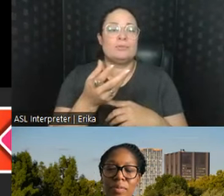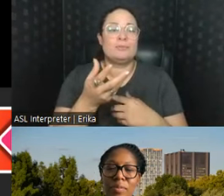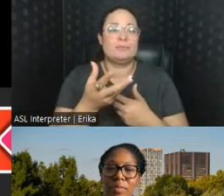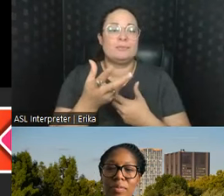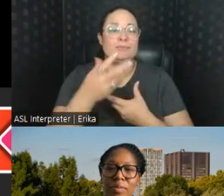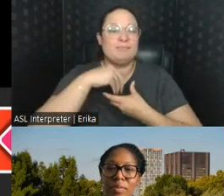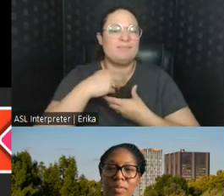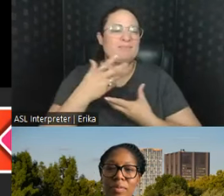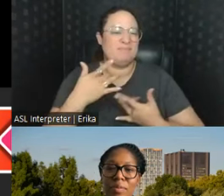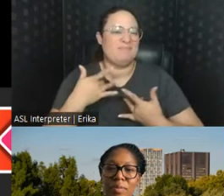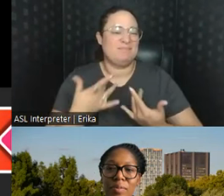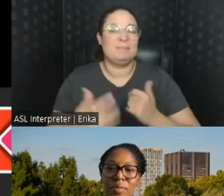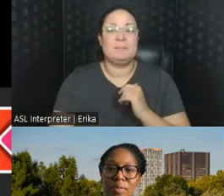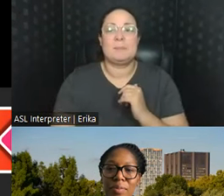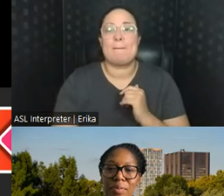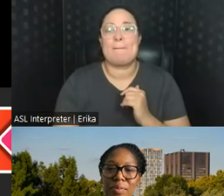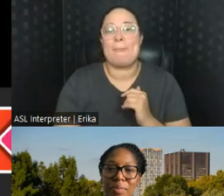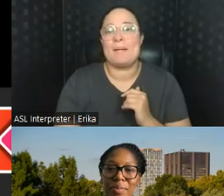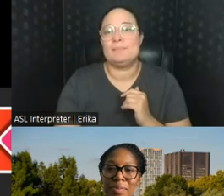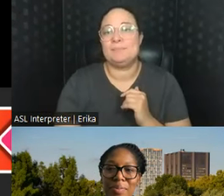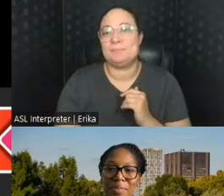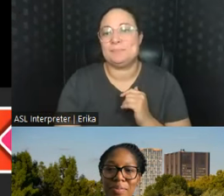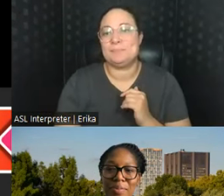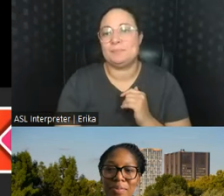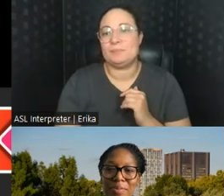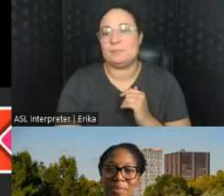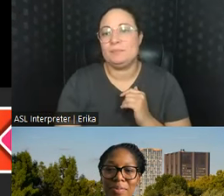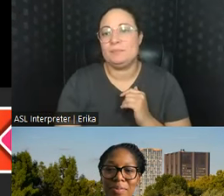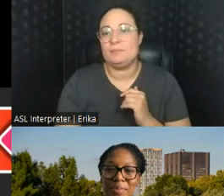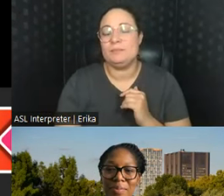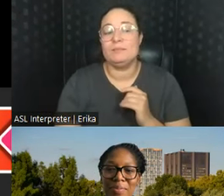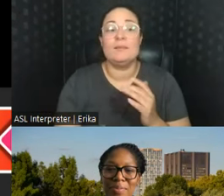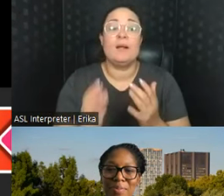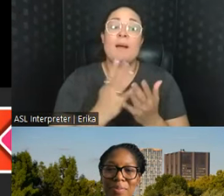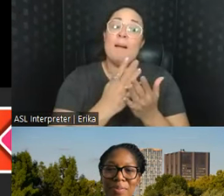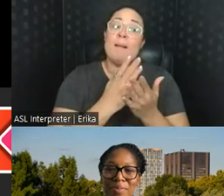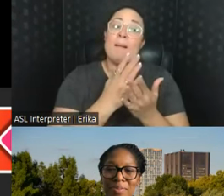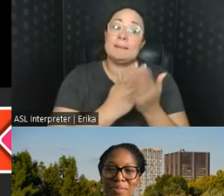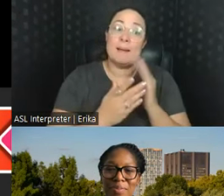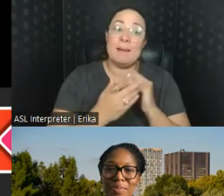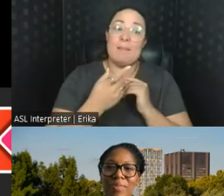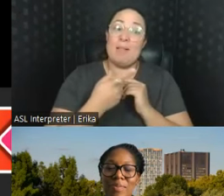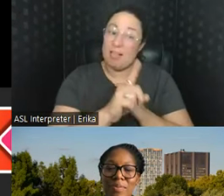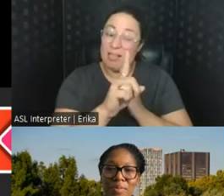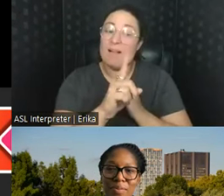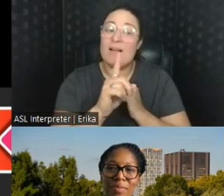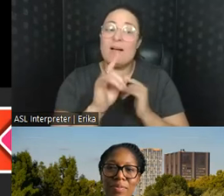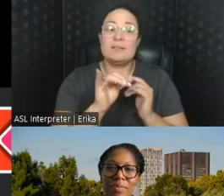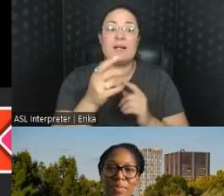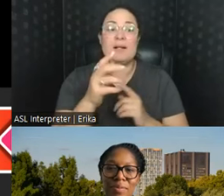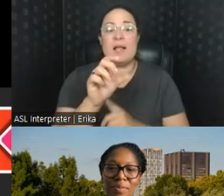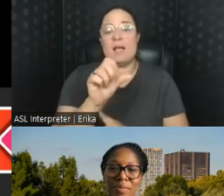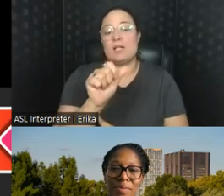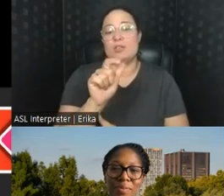So, but there is also just offensive language in general. So slurs that come from medical